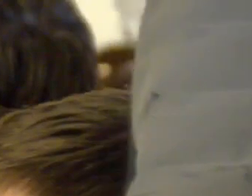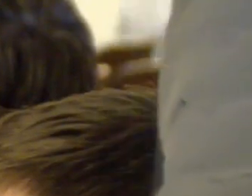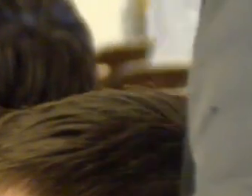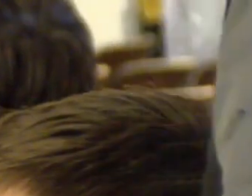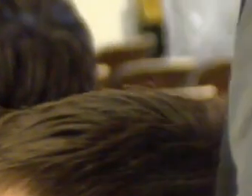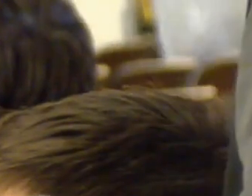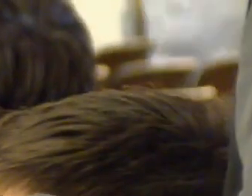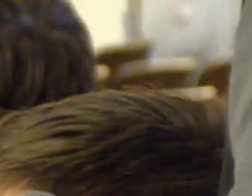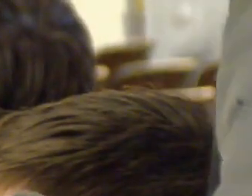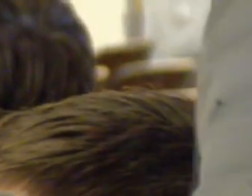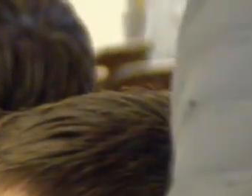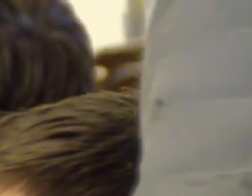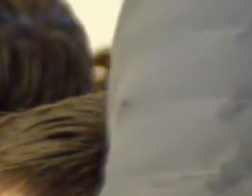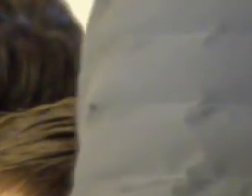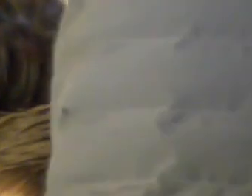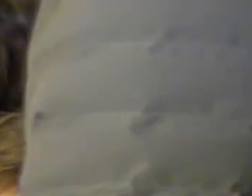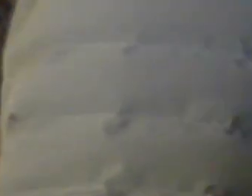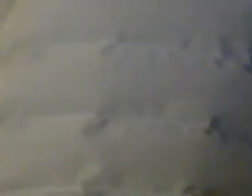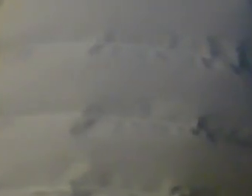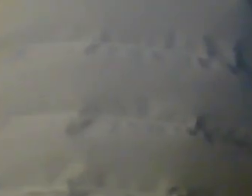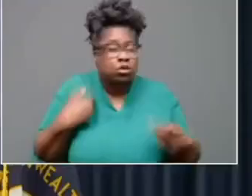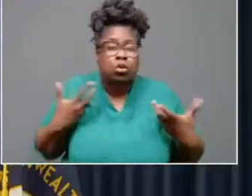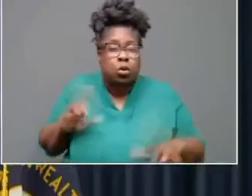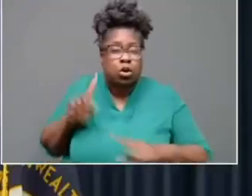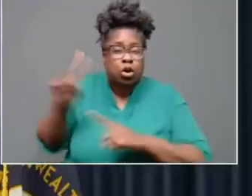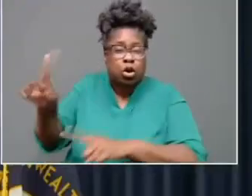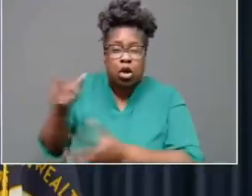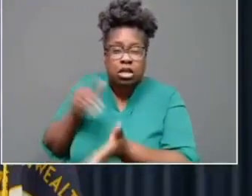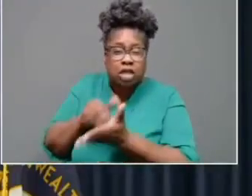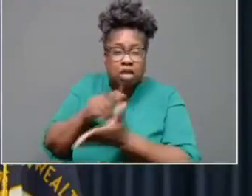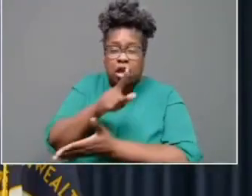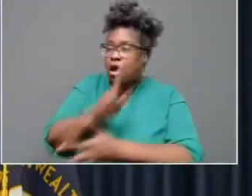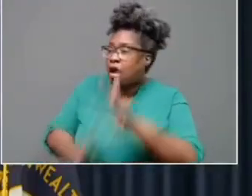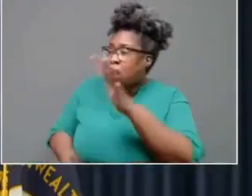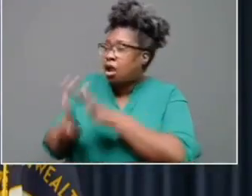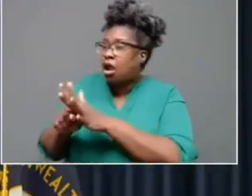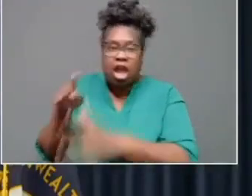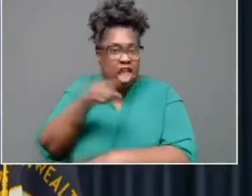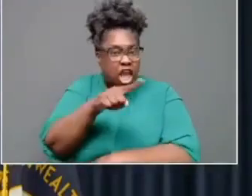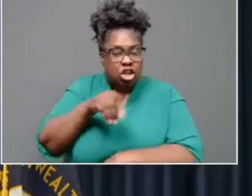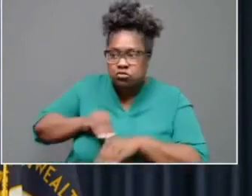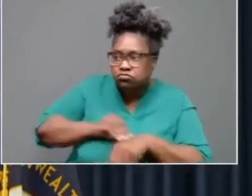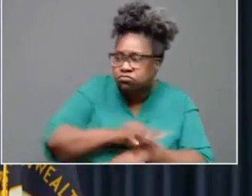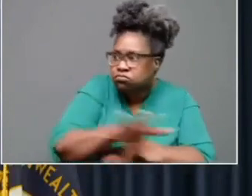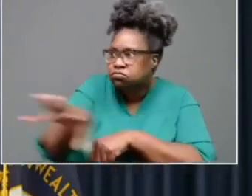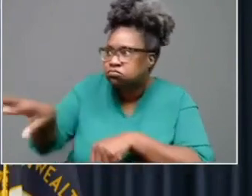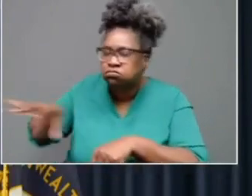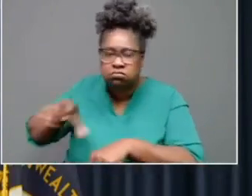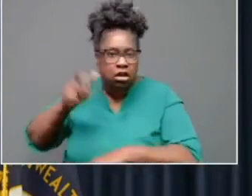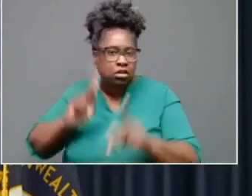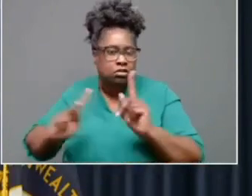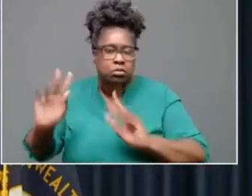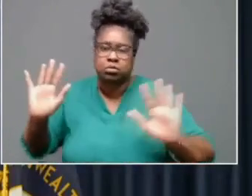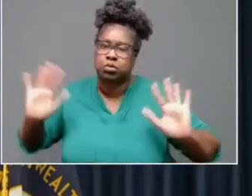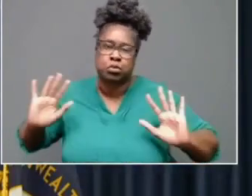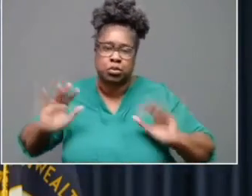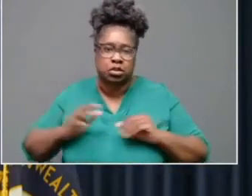Stephen Stack addressing the illness today. Measles will not be COVID, but this is something that we very, very